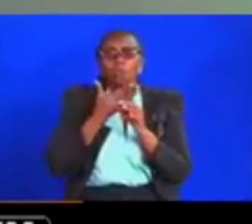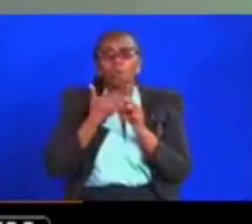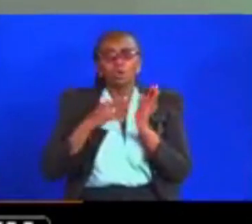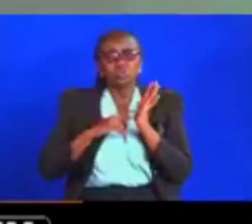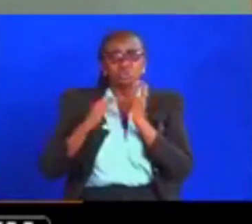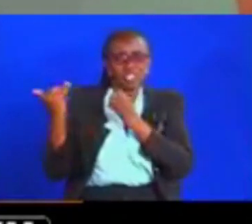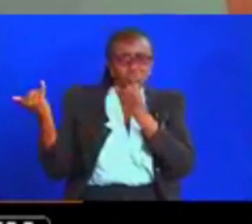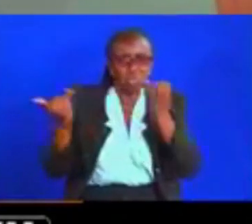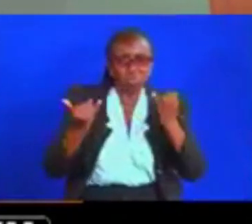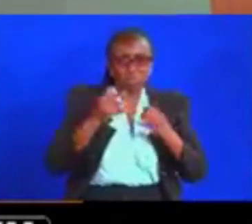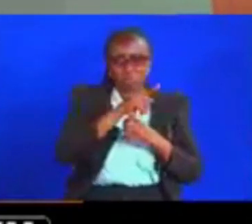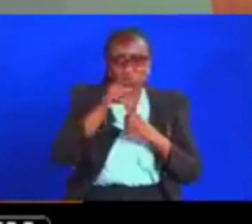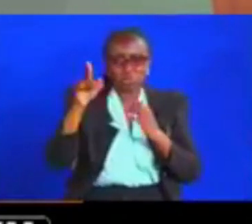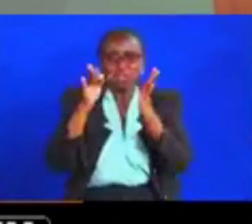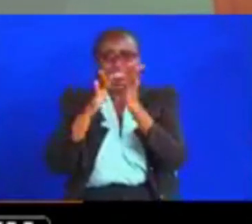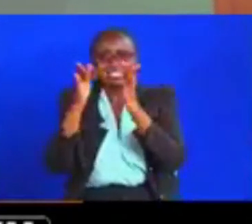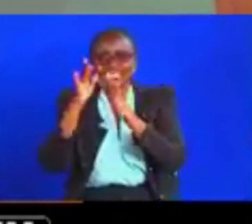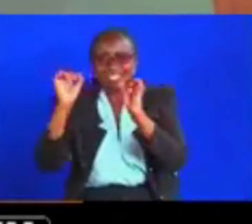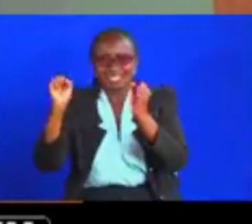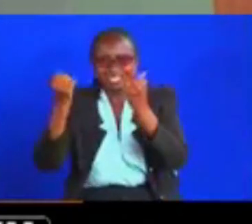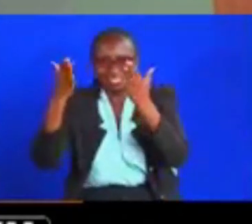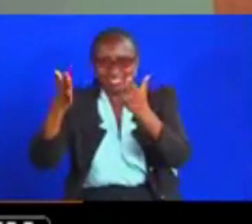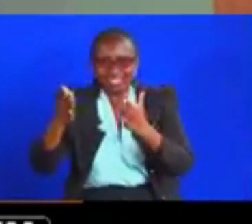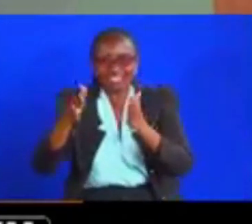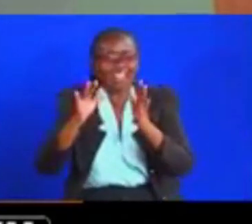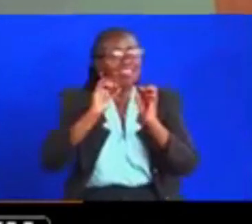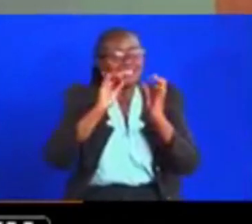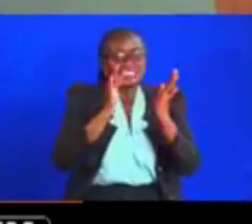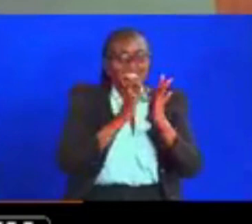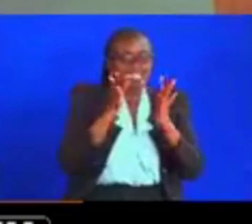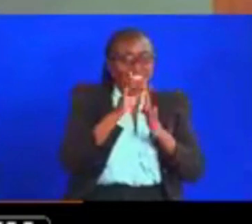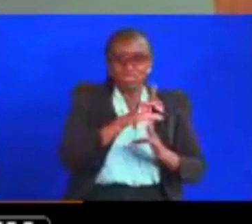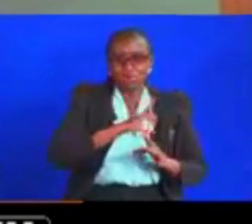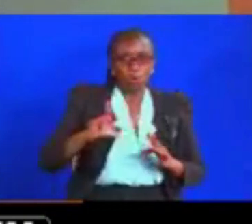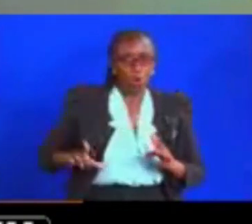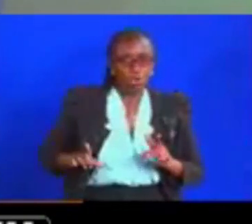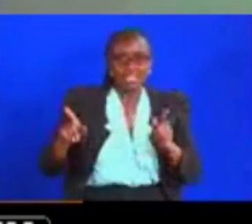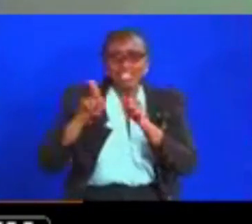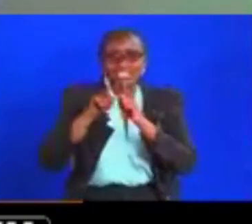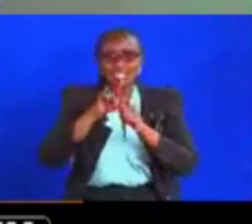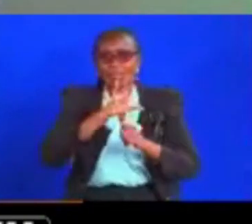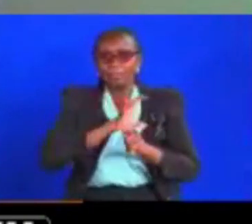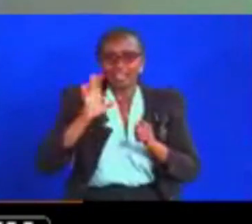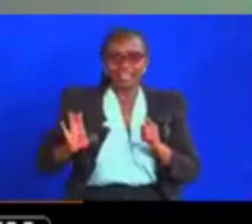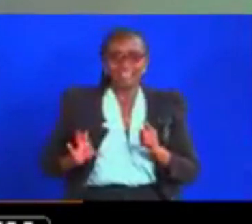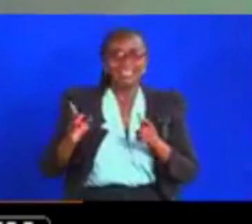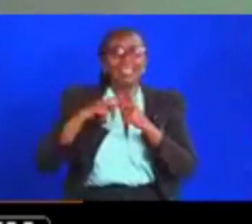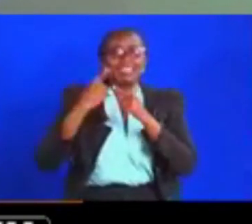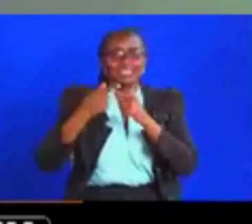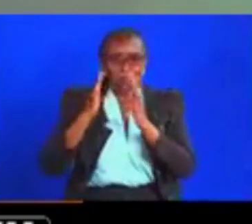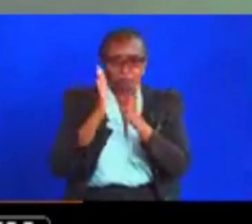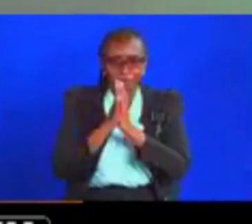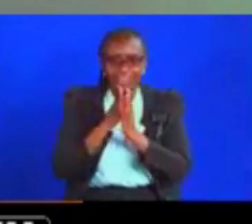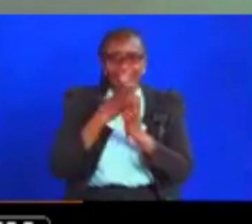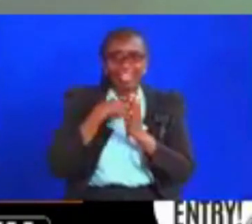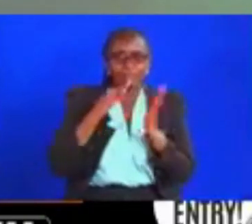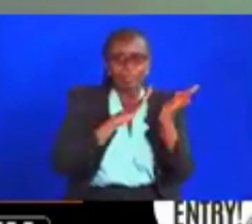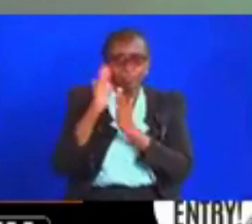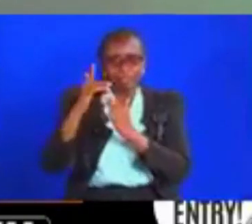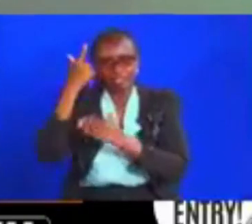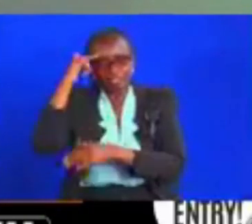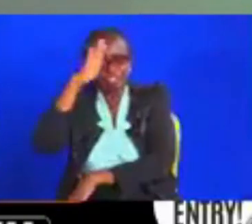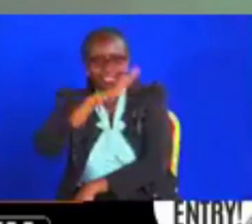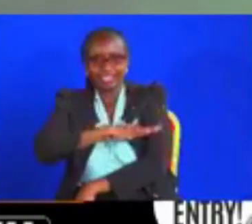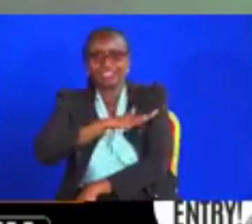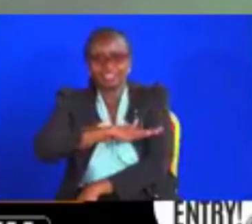you Jesus as Savior, as Lord, and as Christ. And then we pray and prepare for the evening.